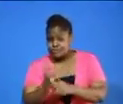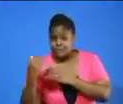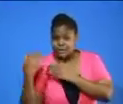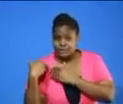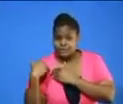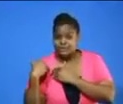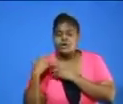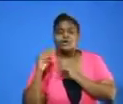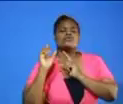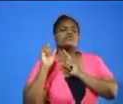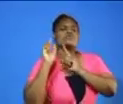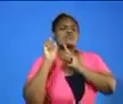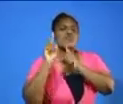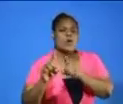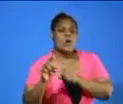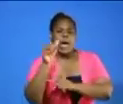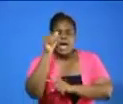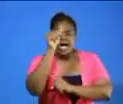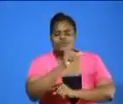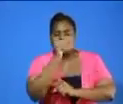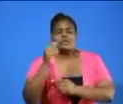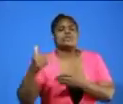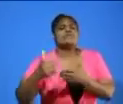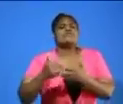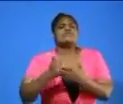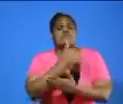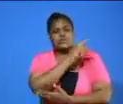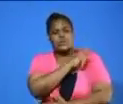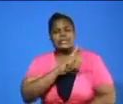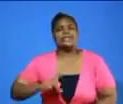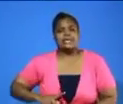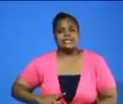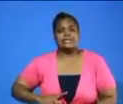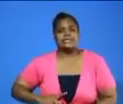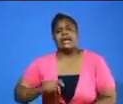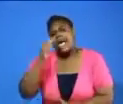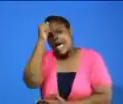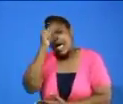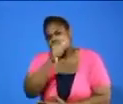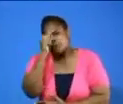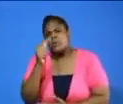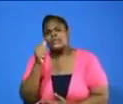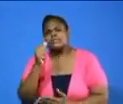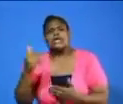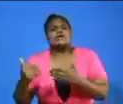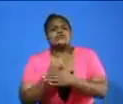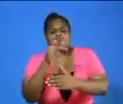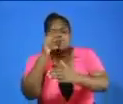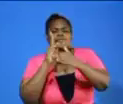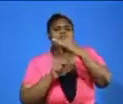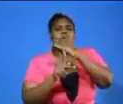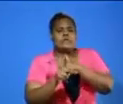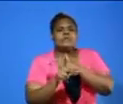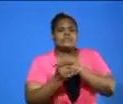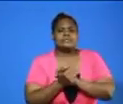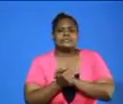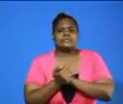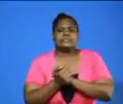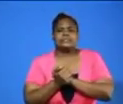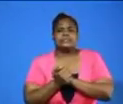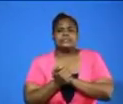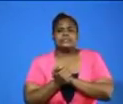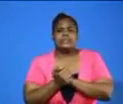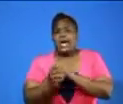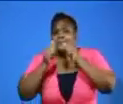go anoint a new king. Anoint a new prophet in your place. And oh,